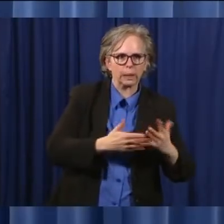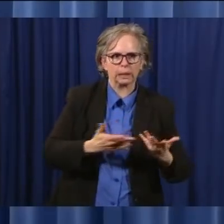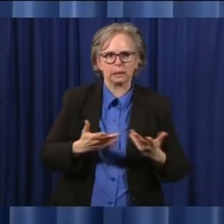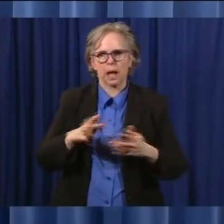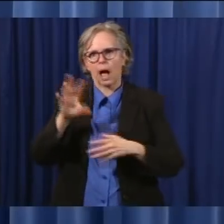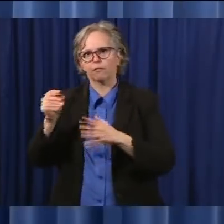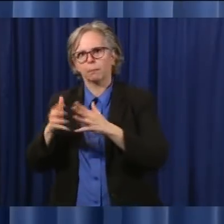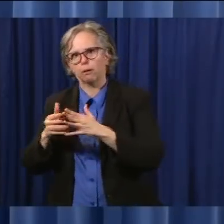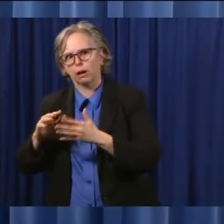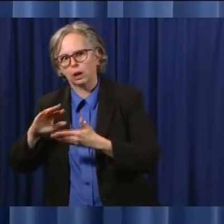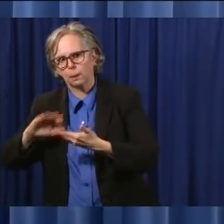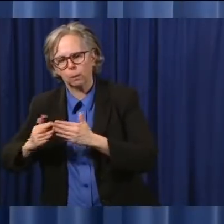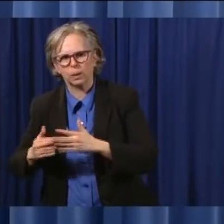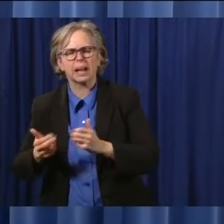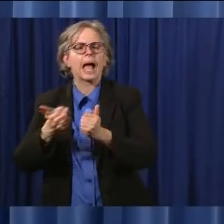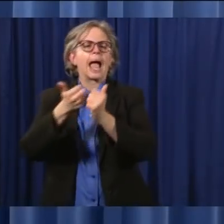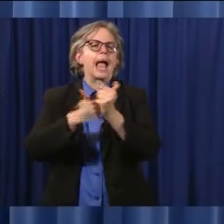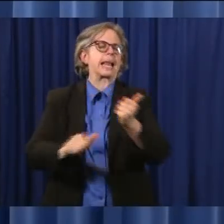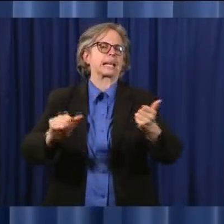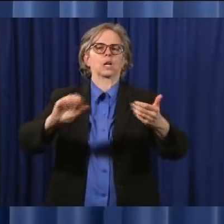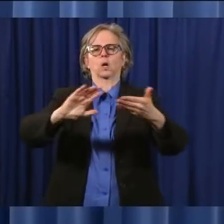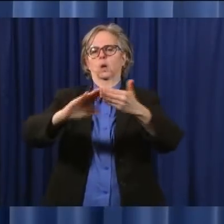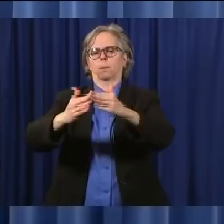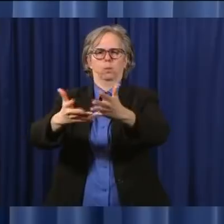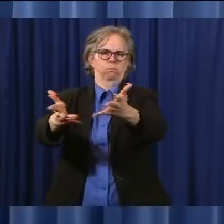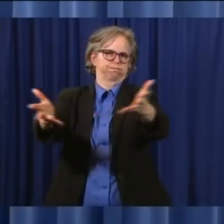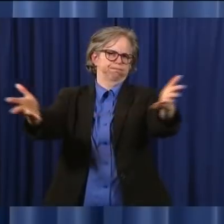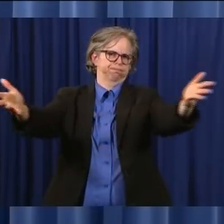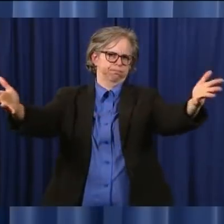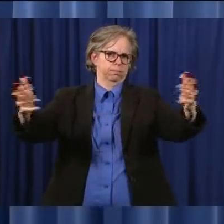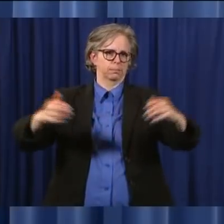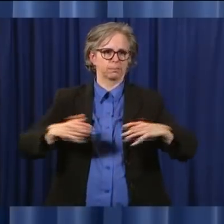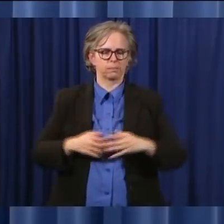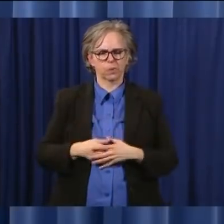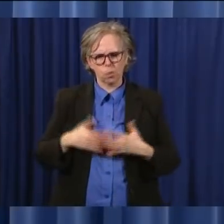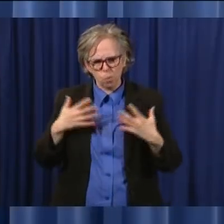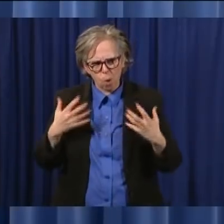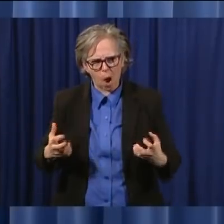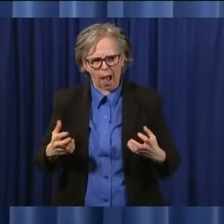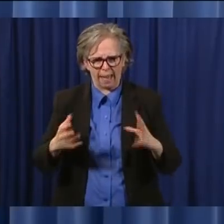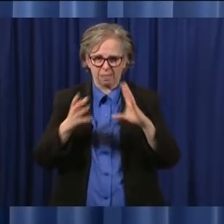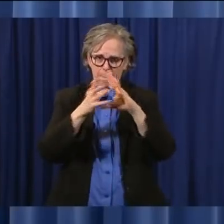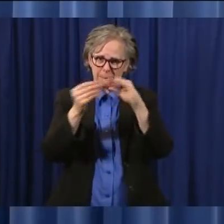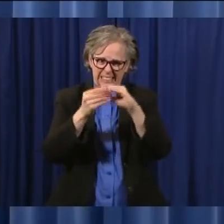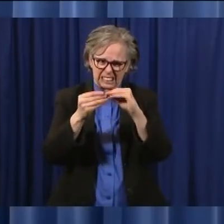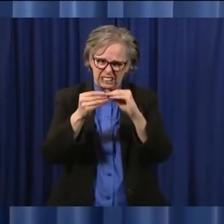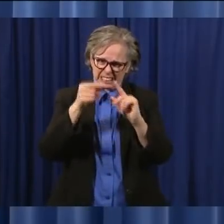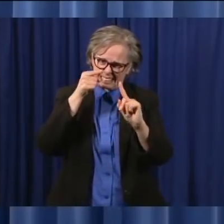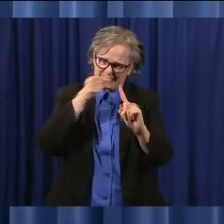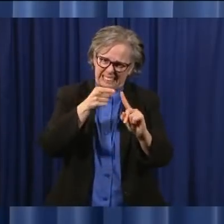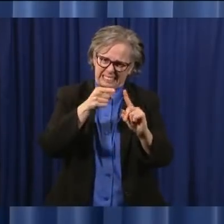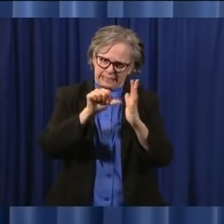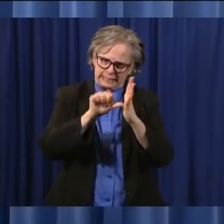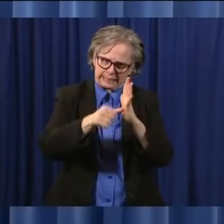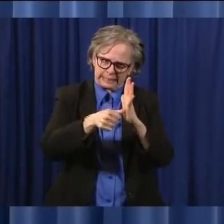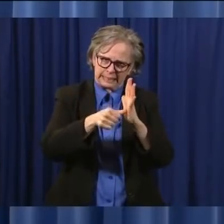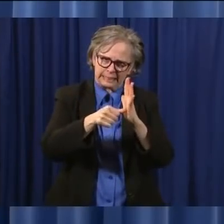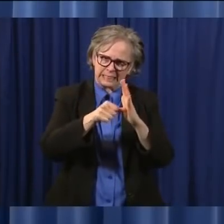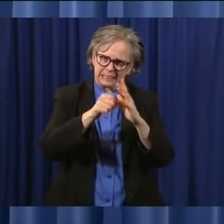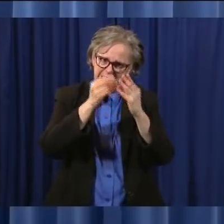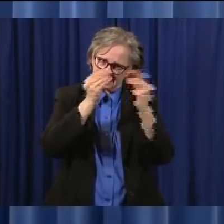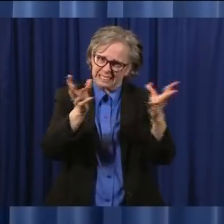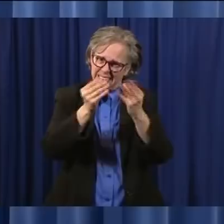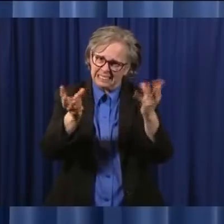American community and every other community in the state. We want to make sure not only is the messaging, but when we, continue to try